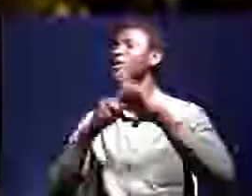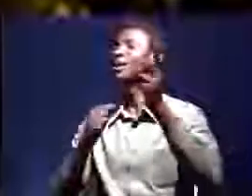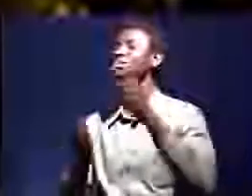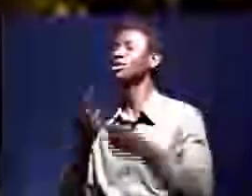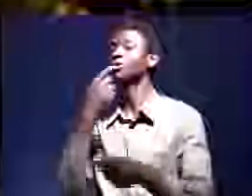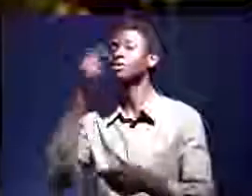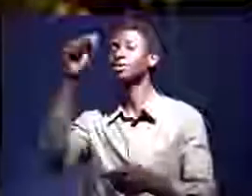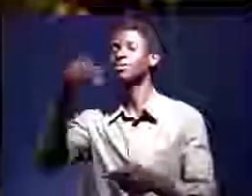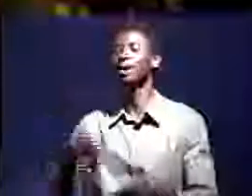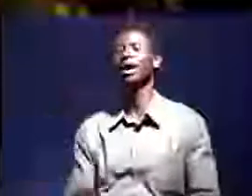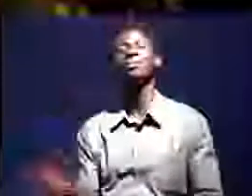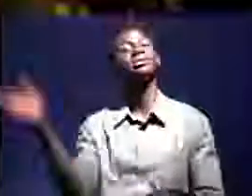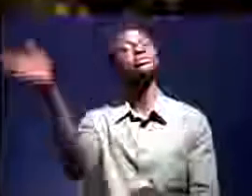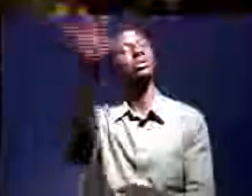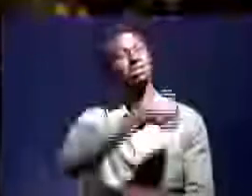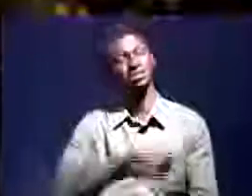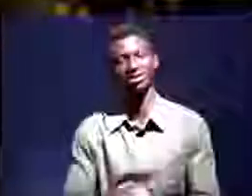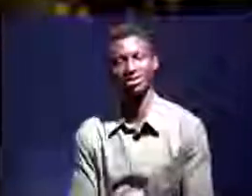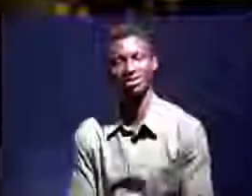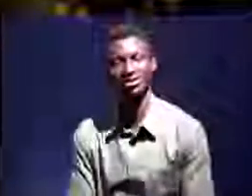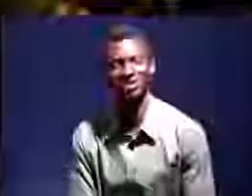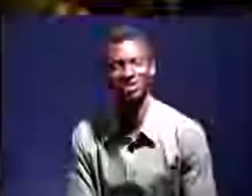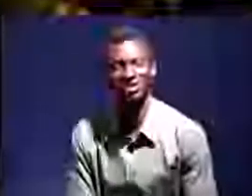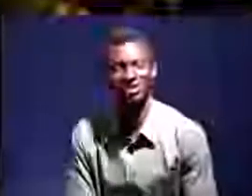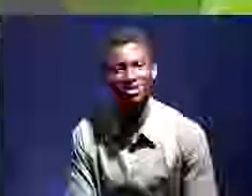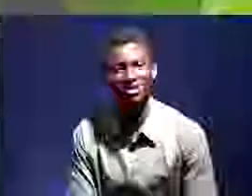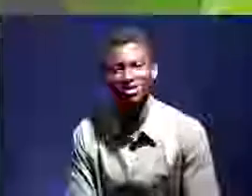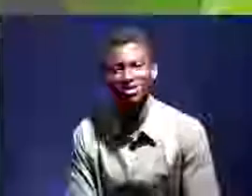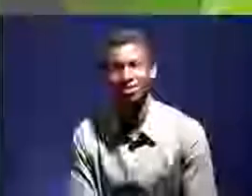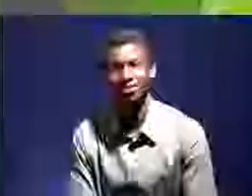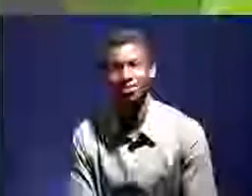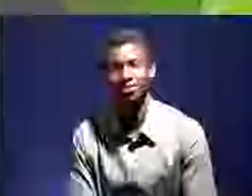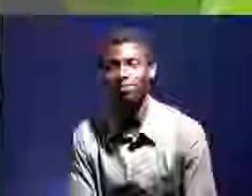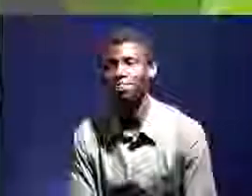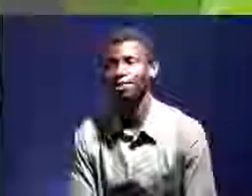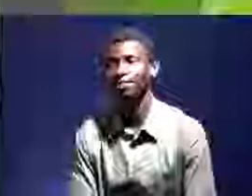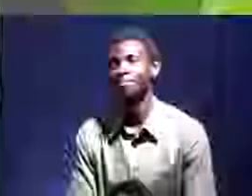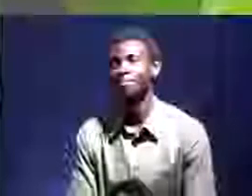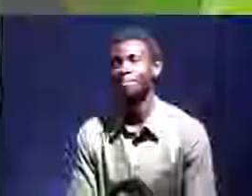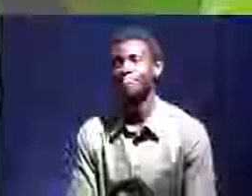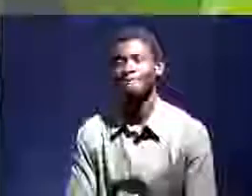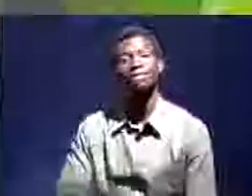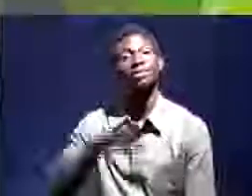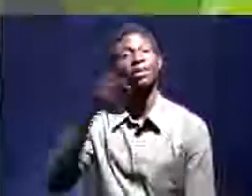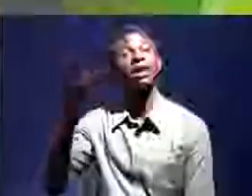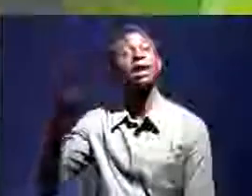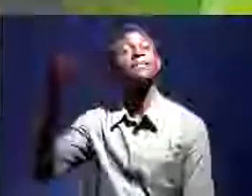At Ntozo in Bariadi,